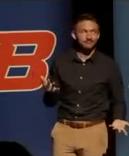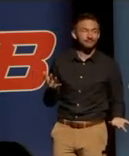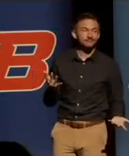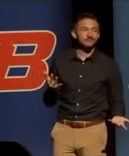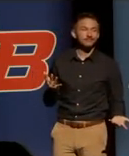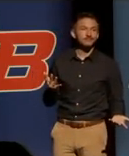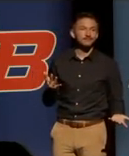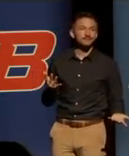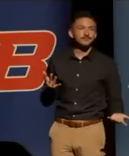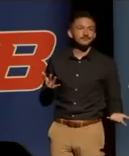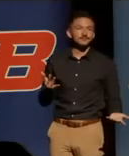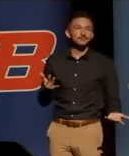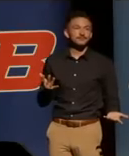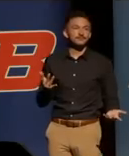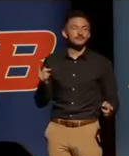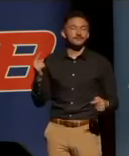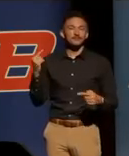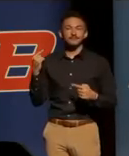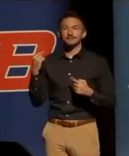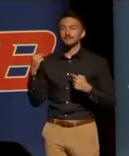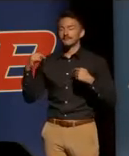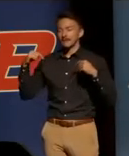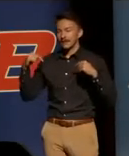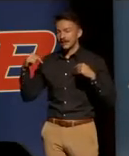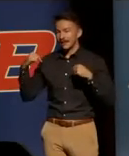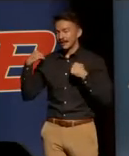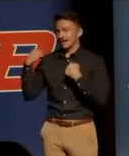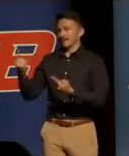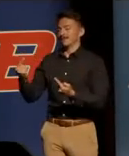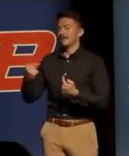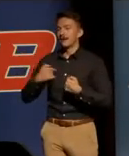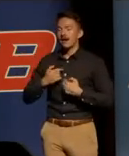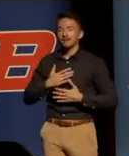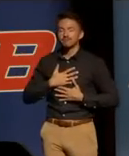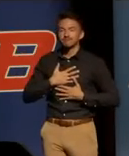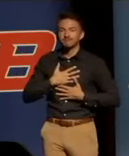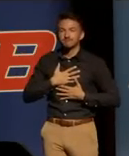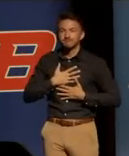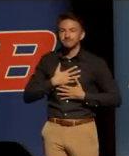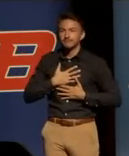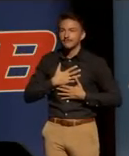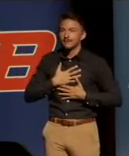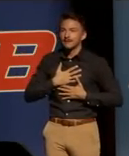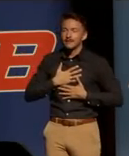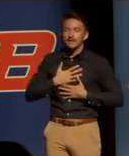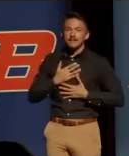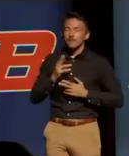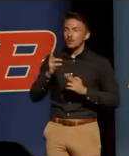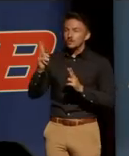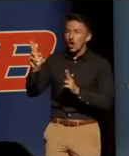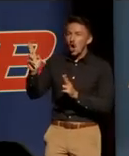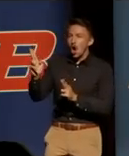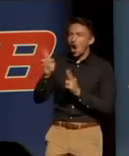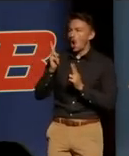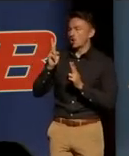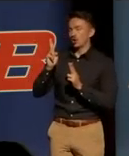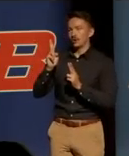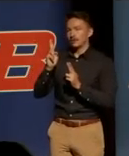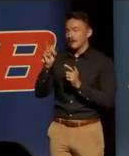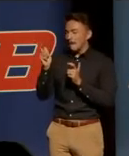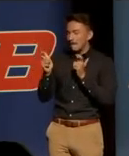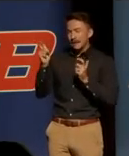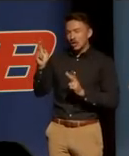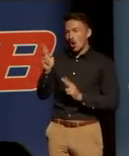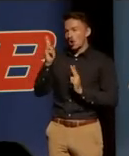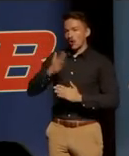that it has been the greatest honor of my life for the last